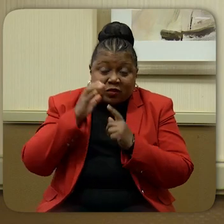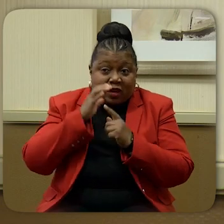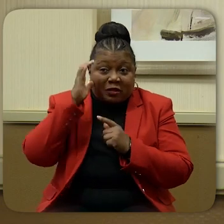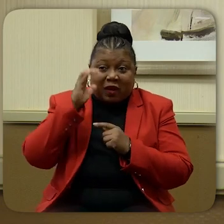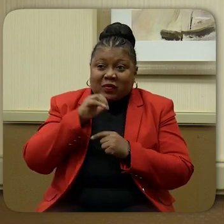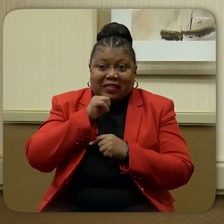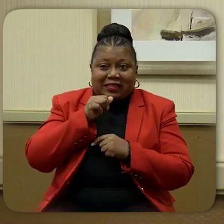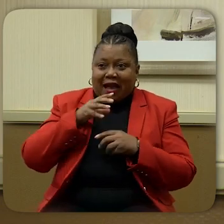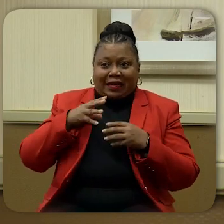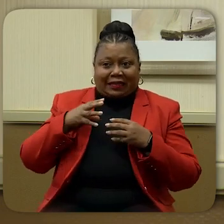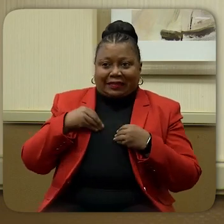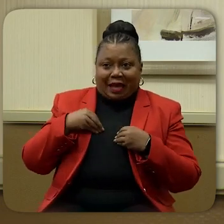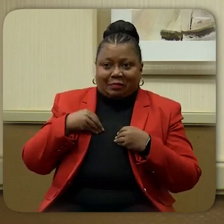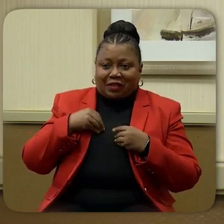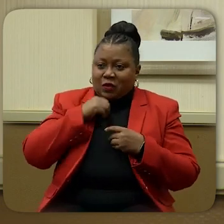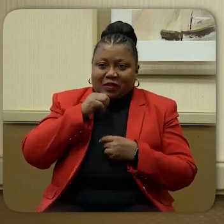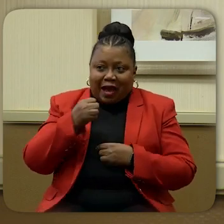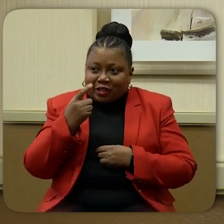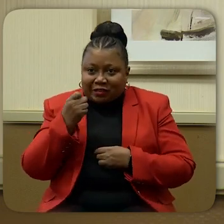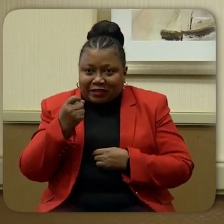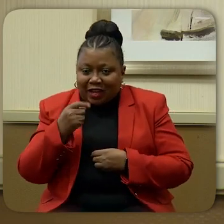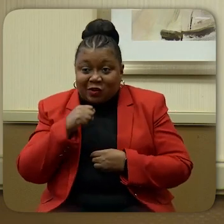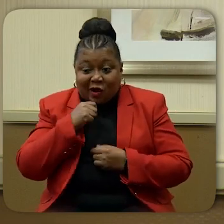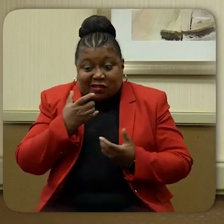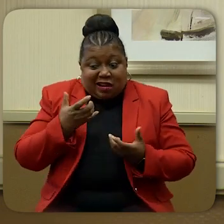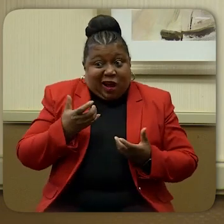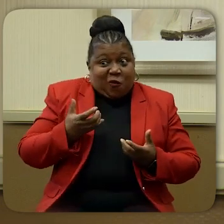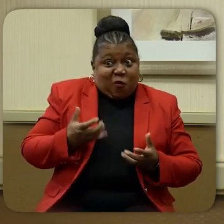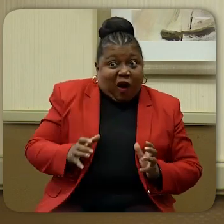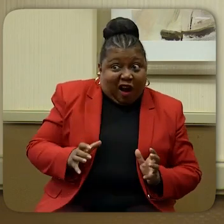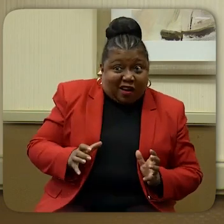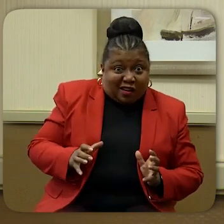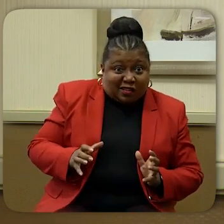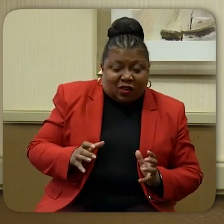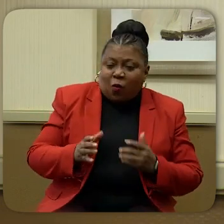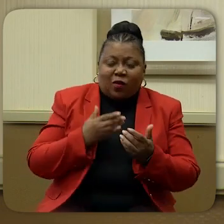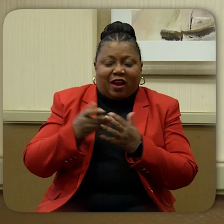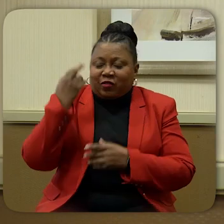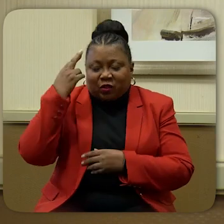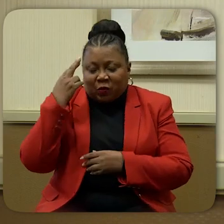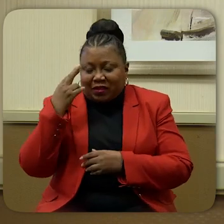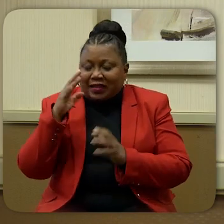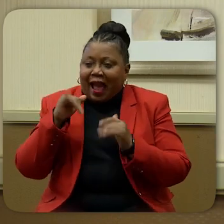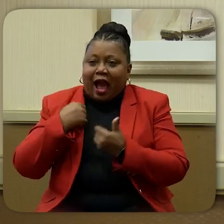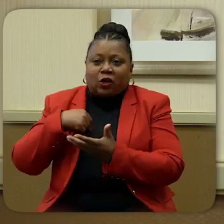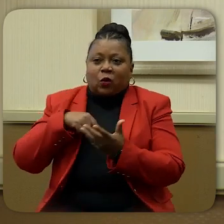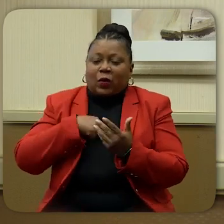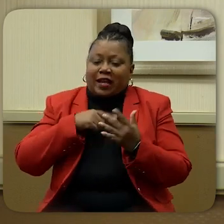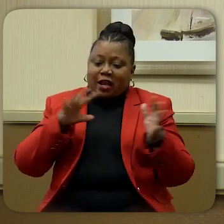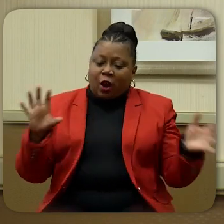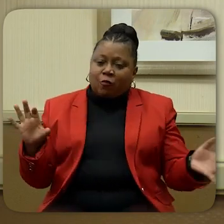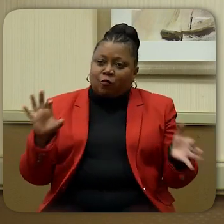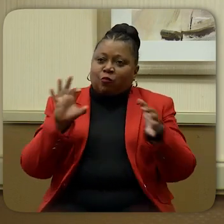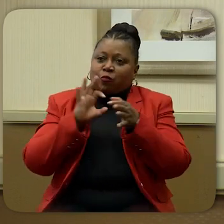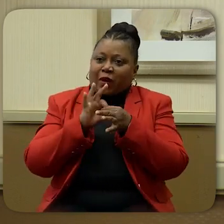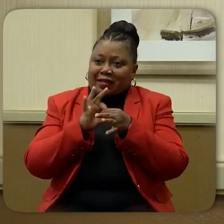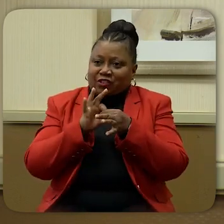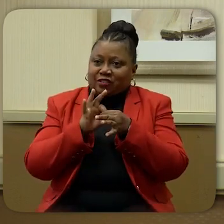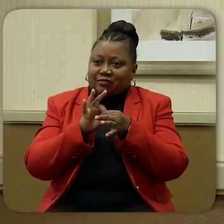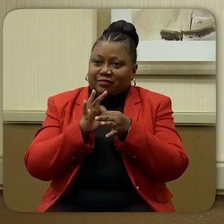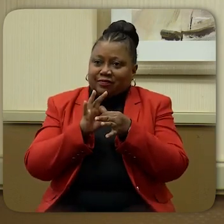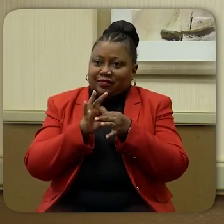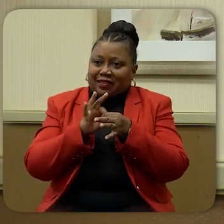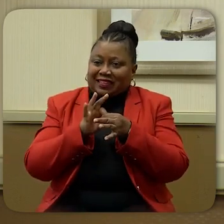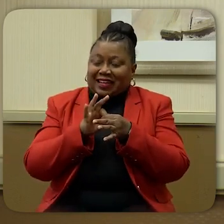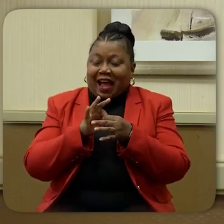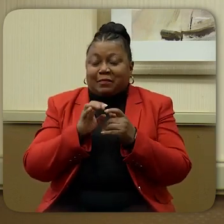parents are not accepting or not understanding or not wanting, whatever the reason is? How do we bridge that?